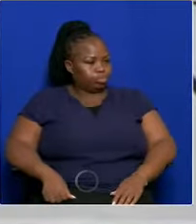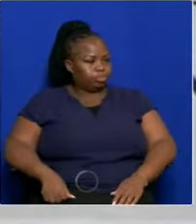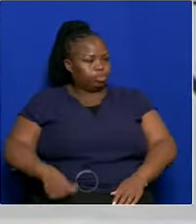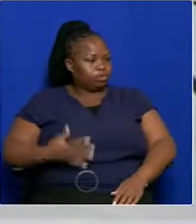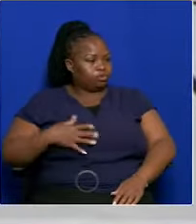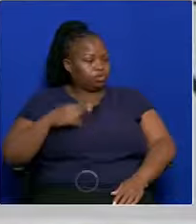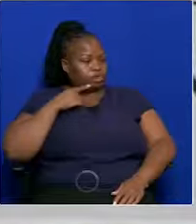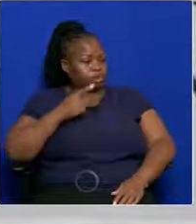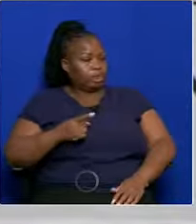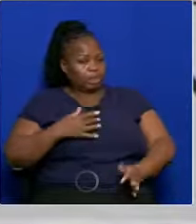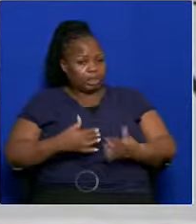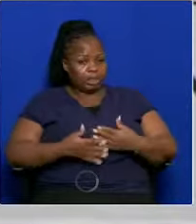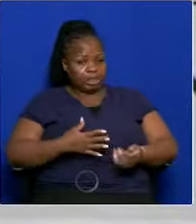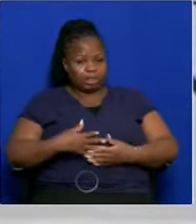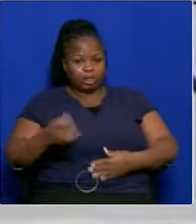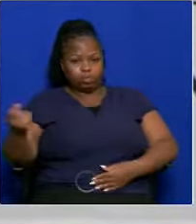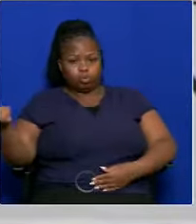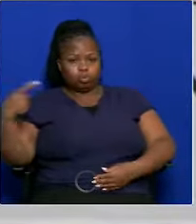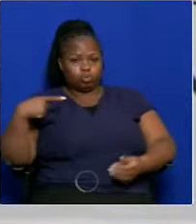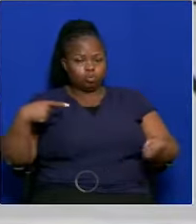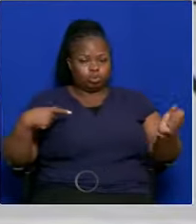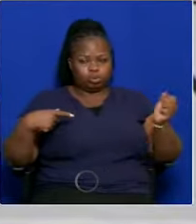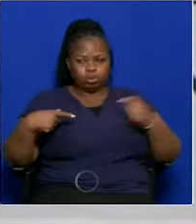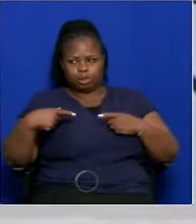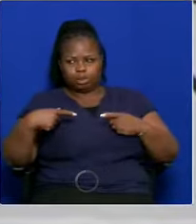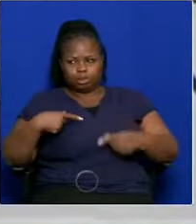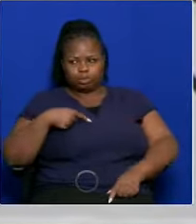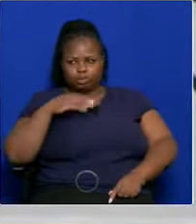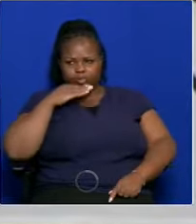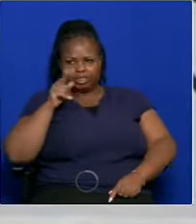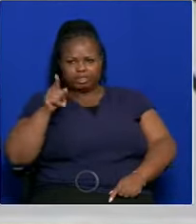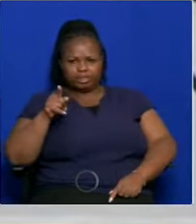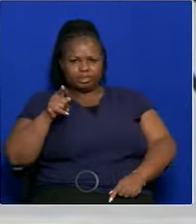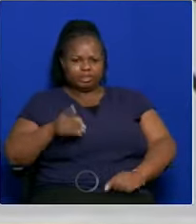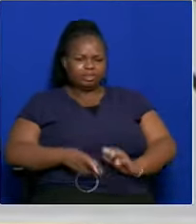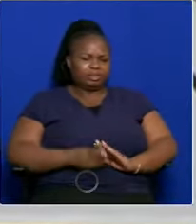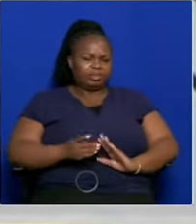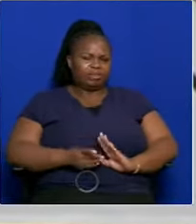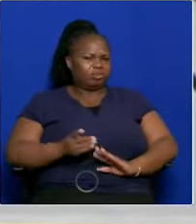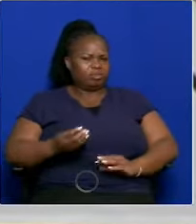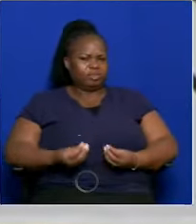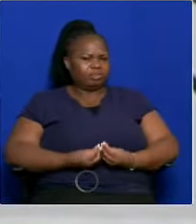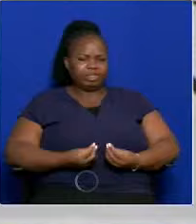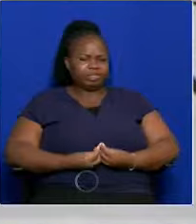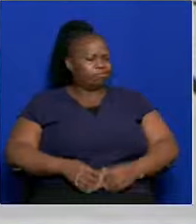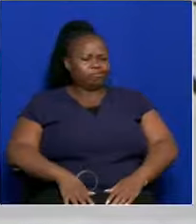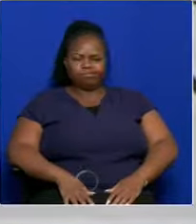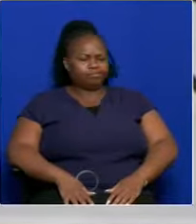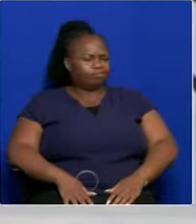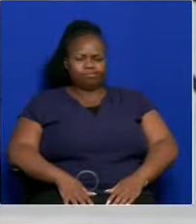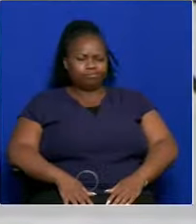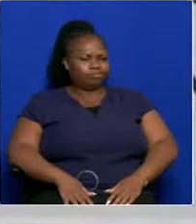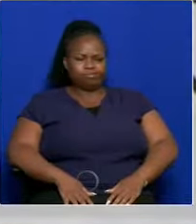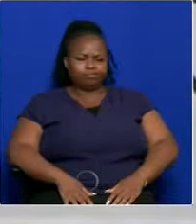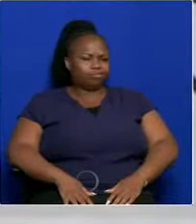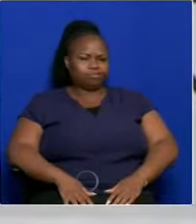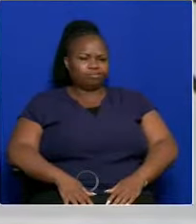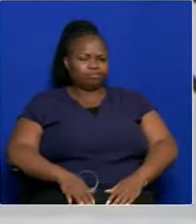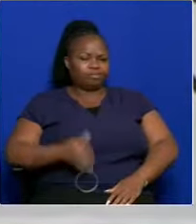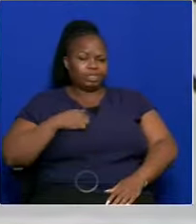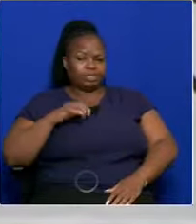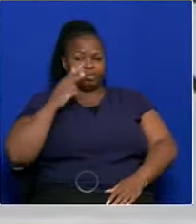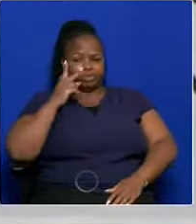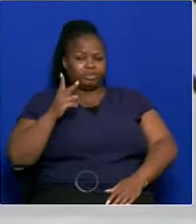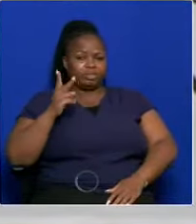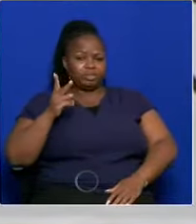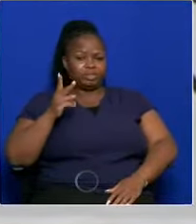send, now this is the development and here is whatsoever. So I don't see a pattern,